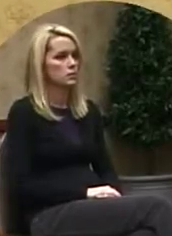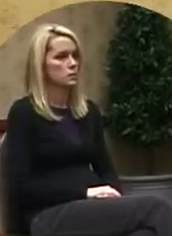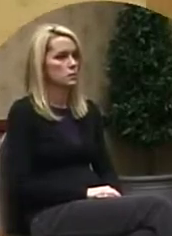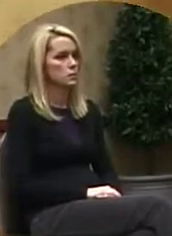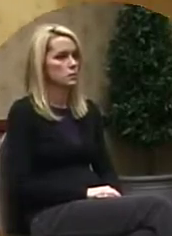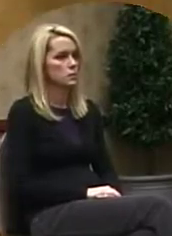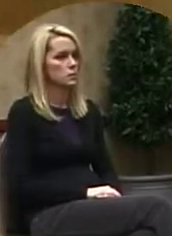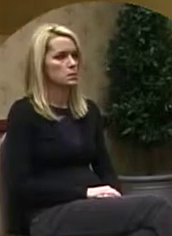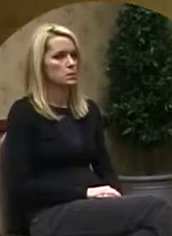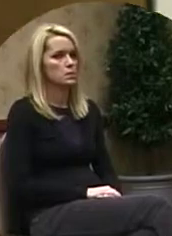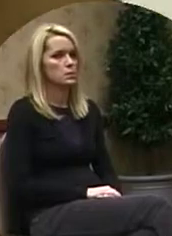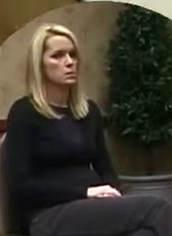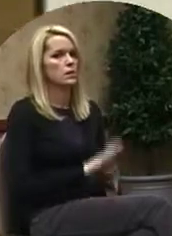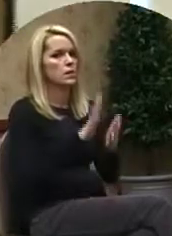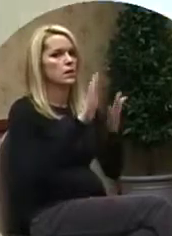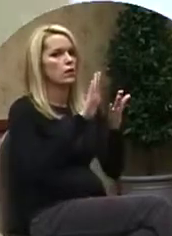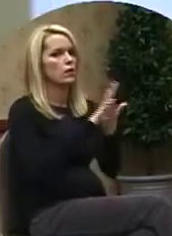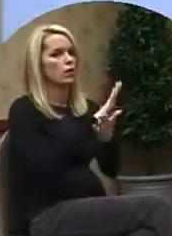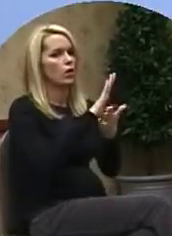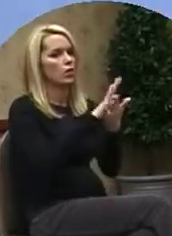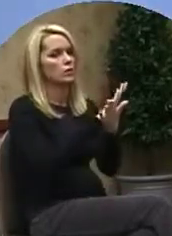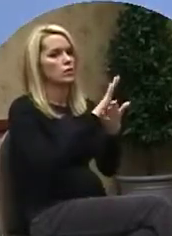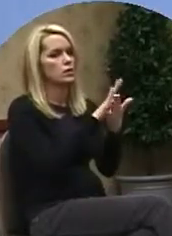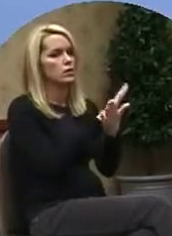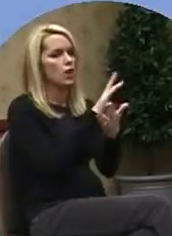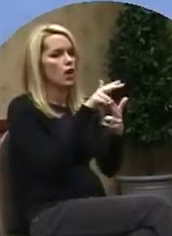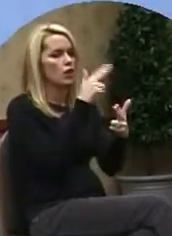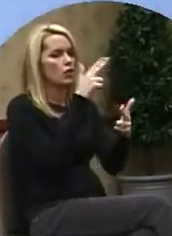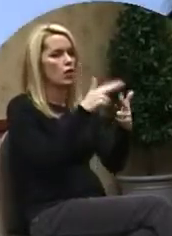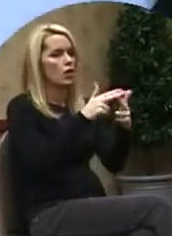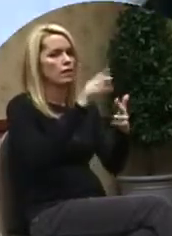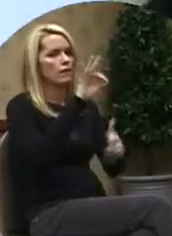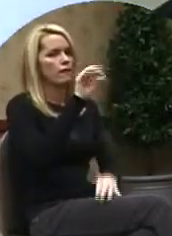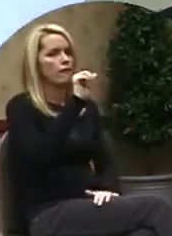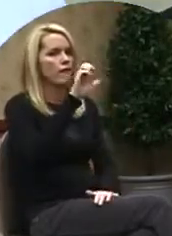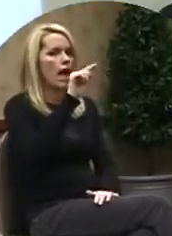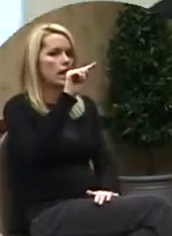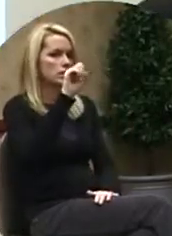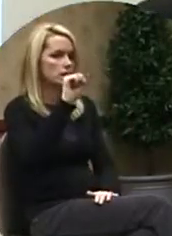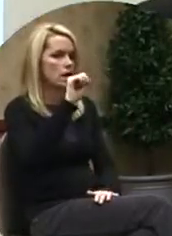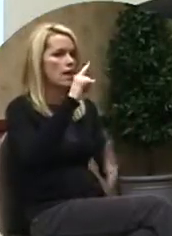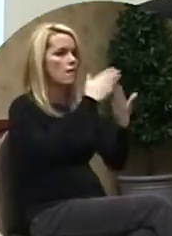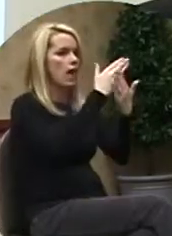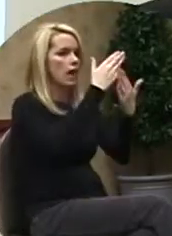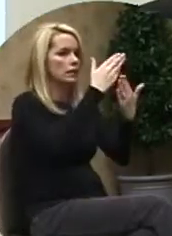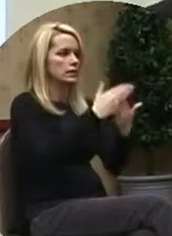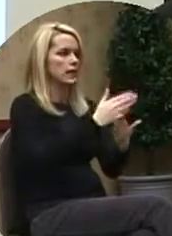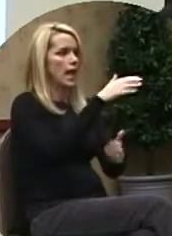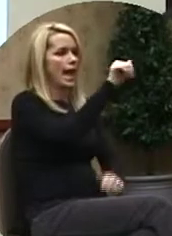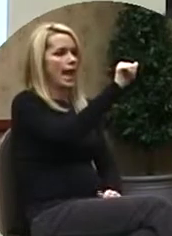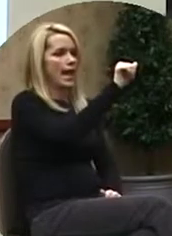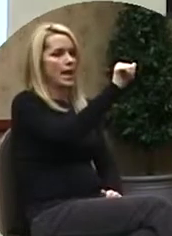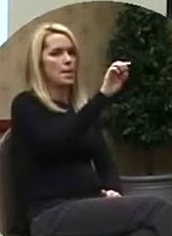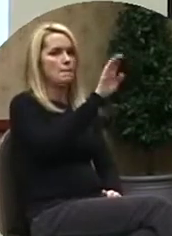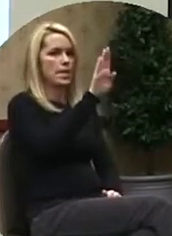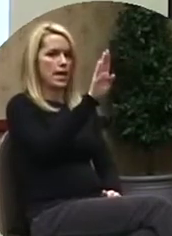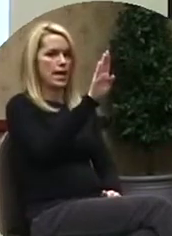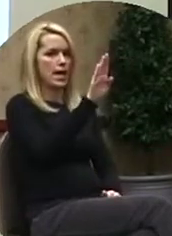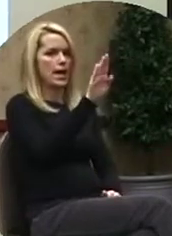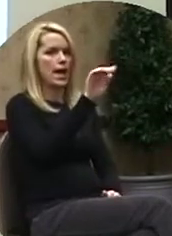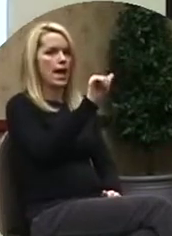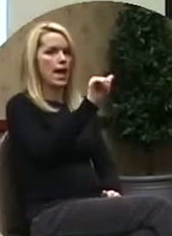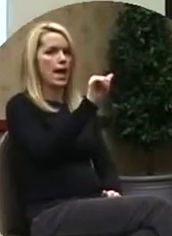And you will see at the top of those pages, facts Part A and Part B. Part A on the back of the first